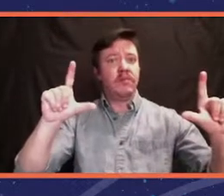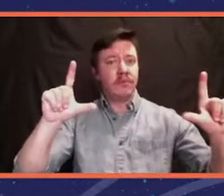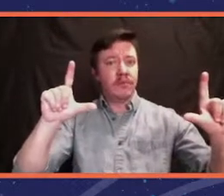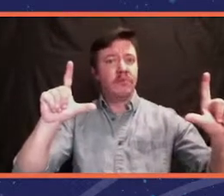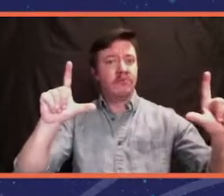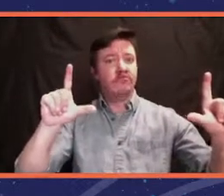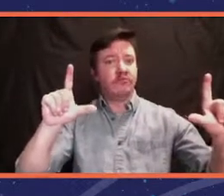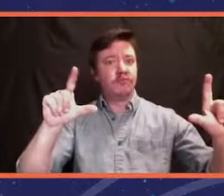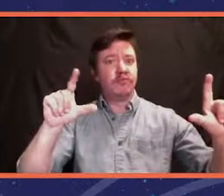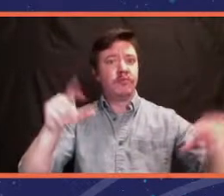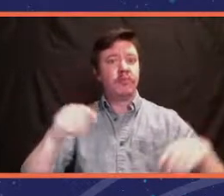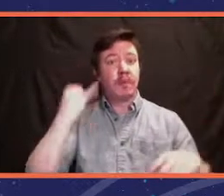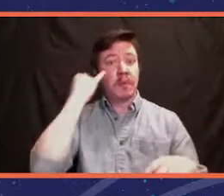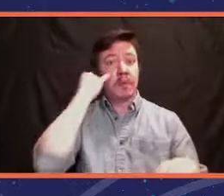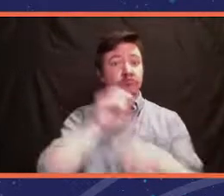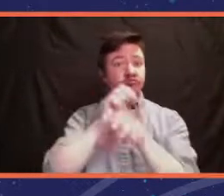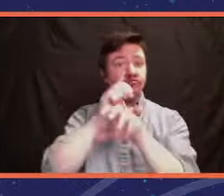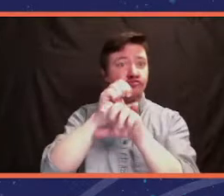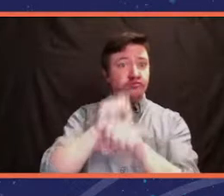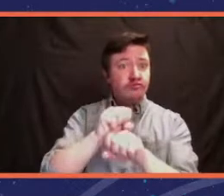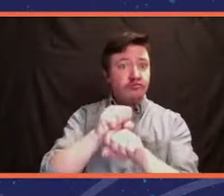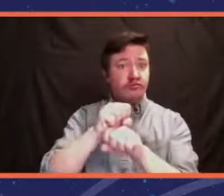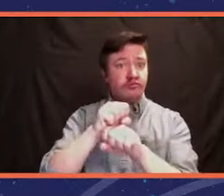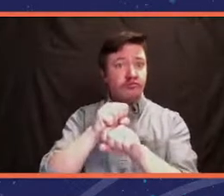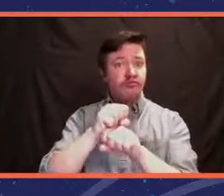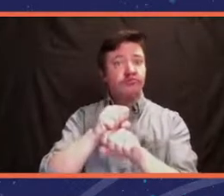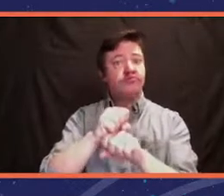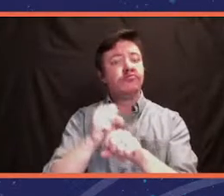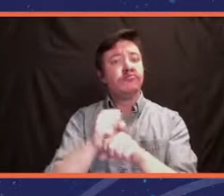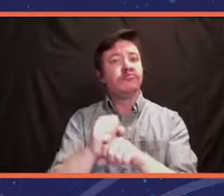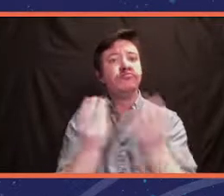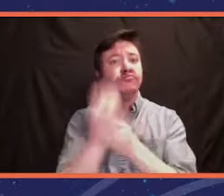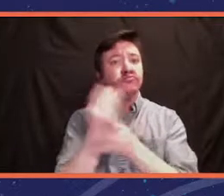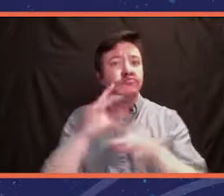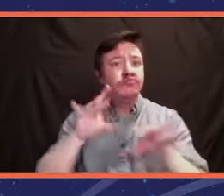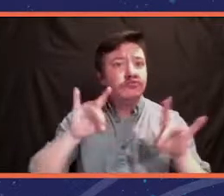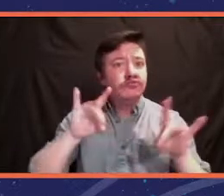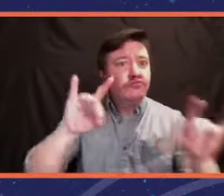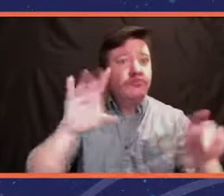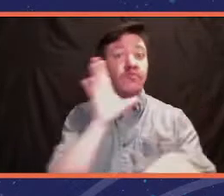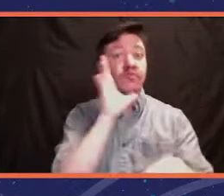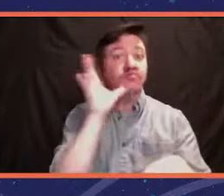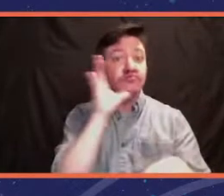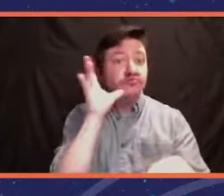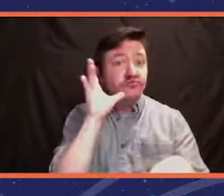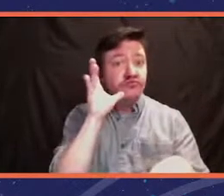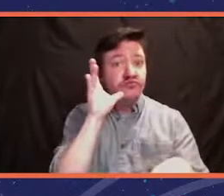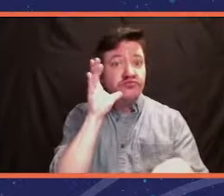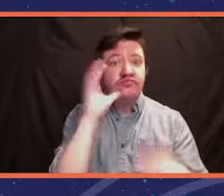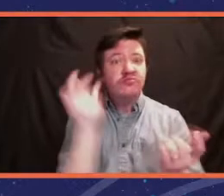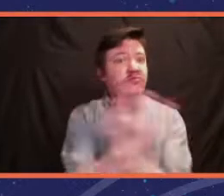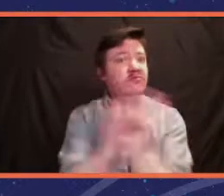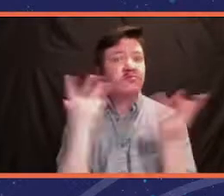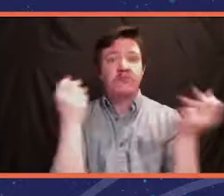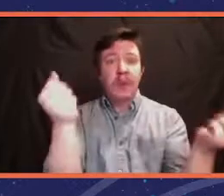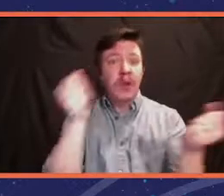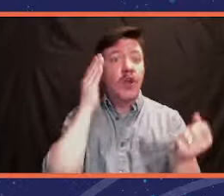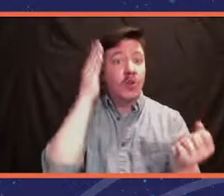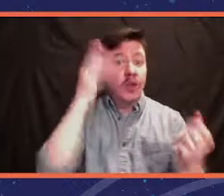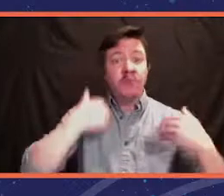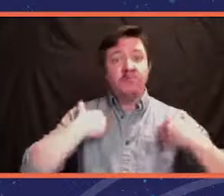do traditional feet like gardening and farming, all of it will heal itself. Animals be